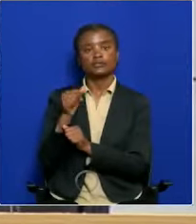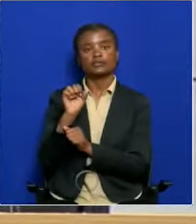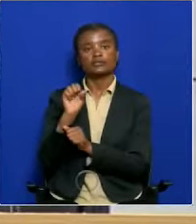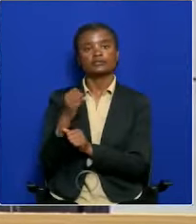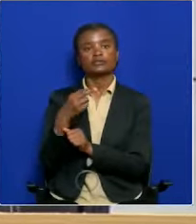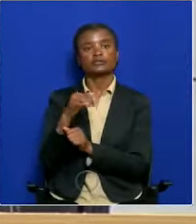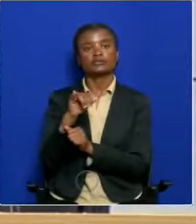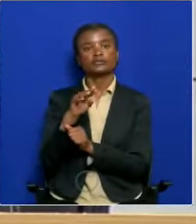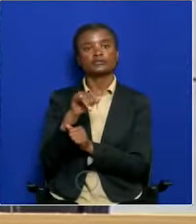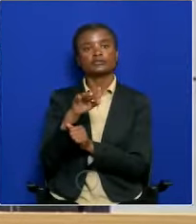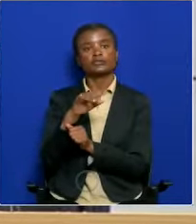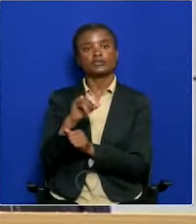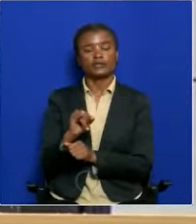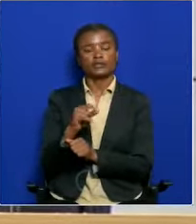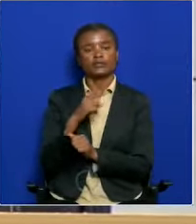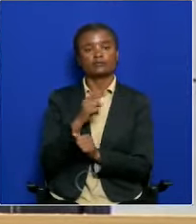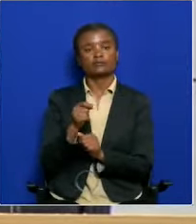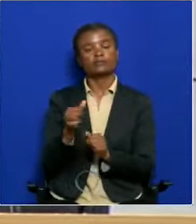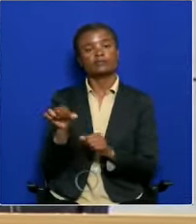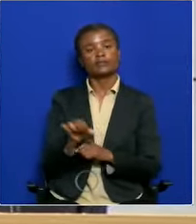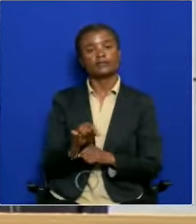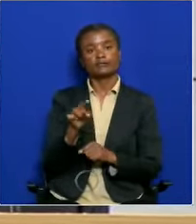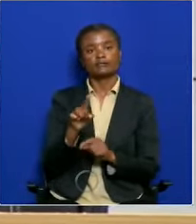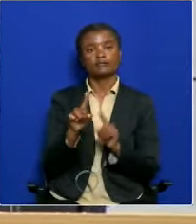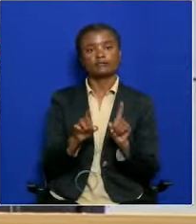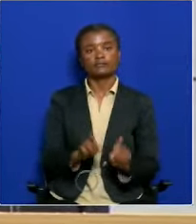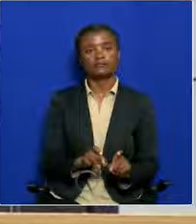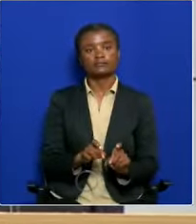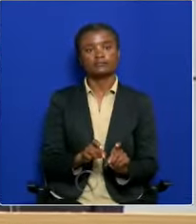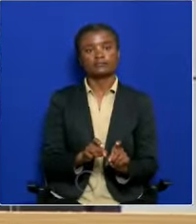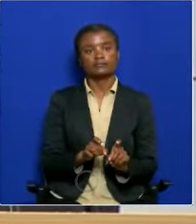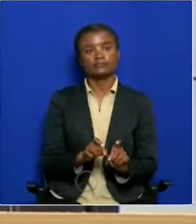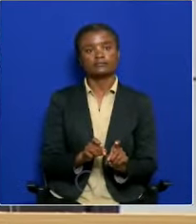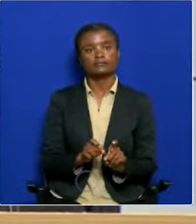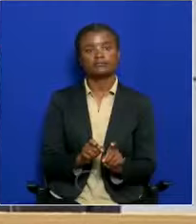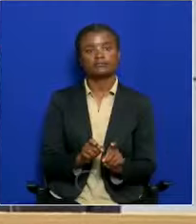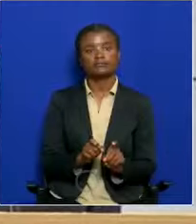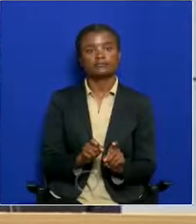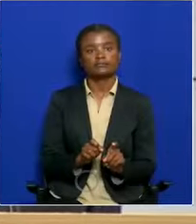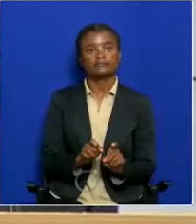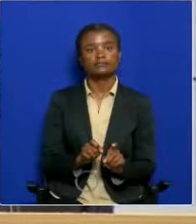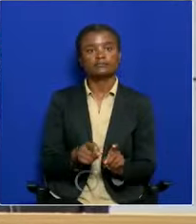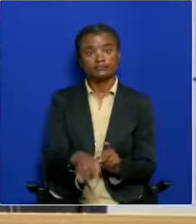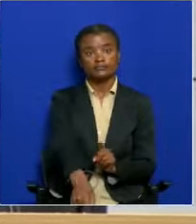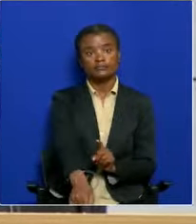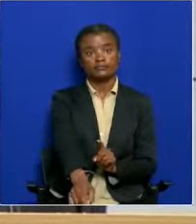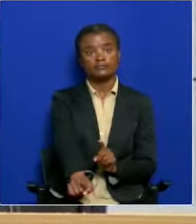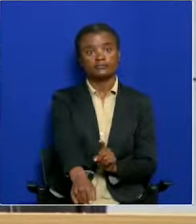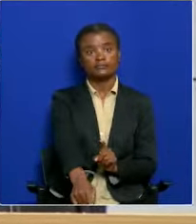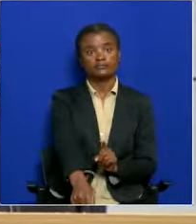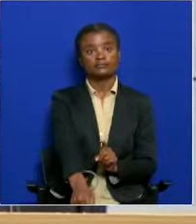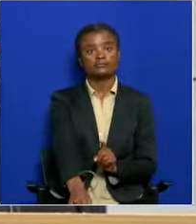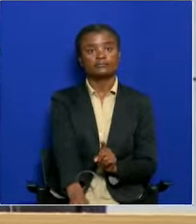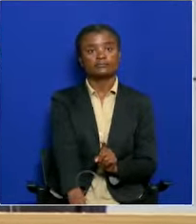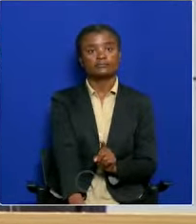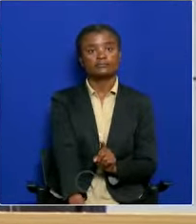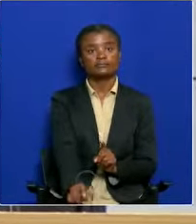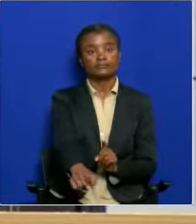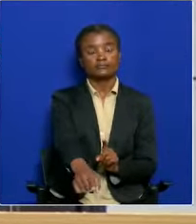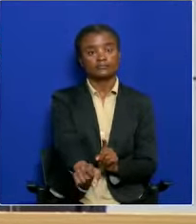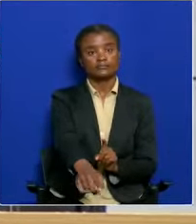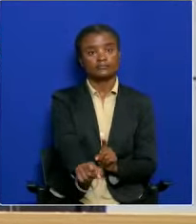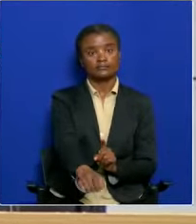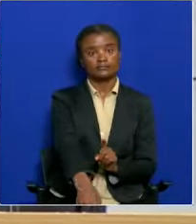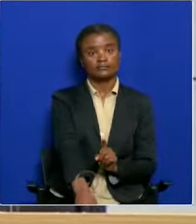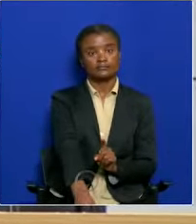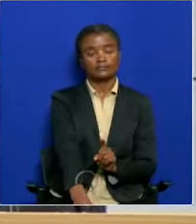cross-examination. Chair's already greeted my learned friend, Mr. Mkhize SC, who was instructed by